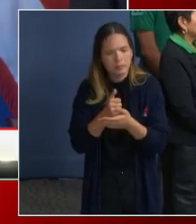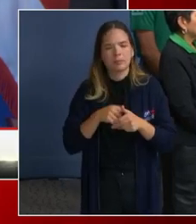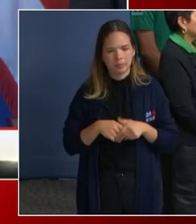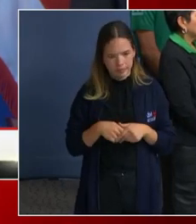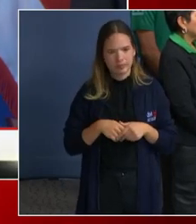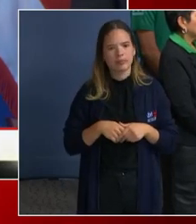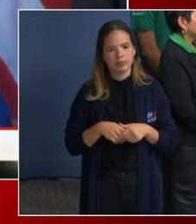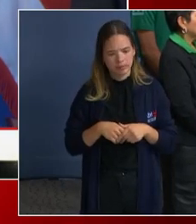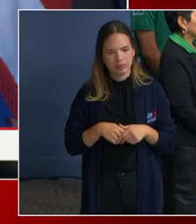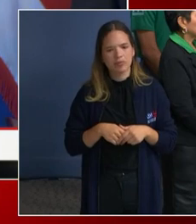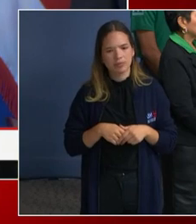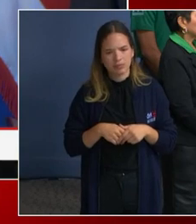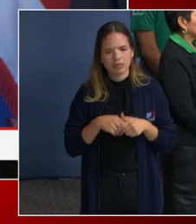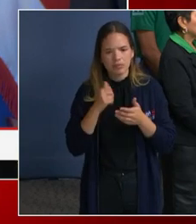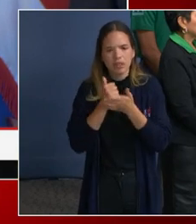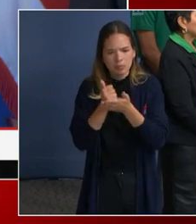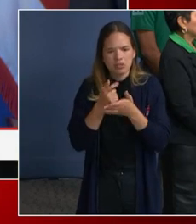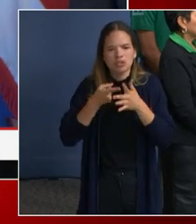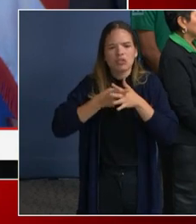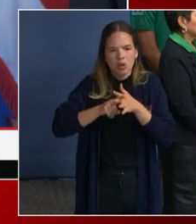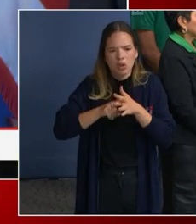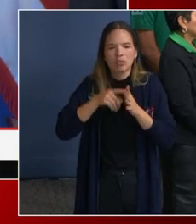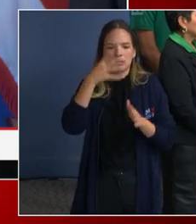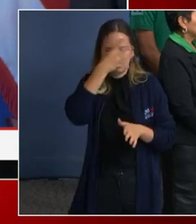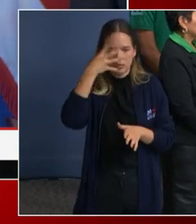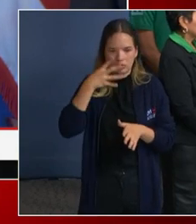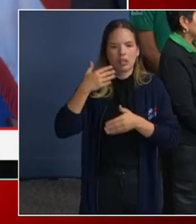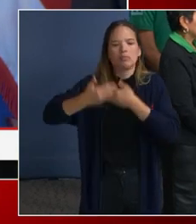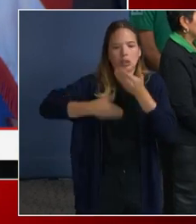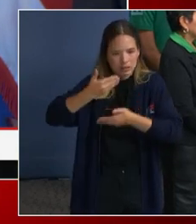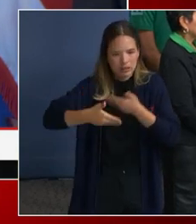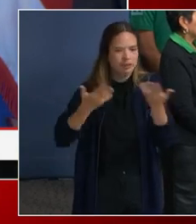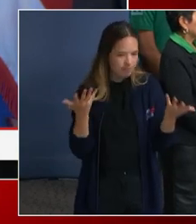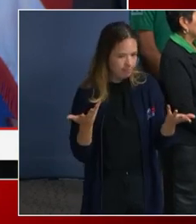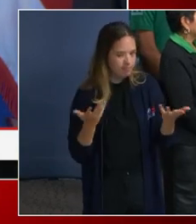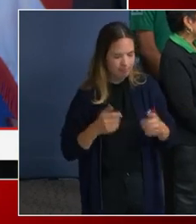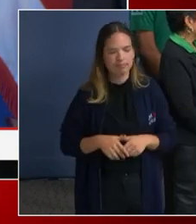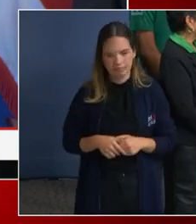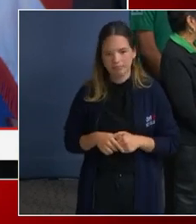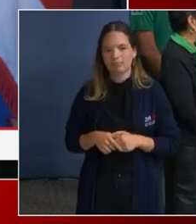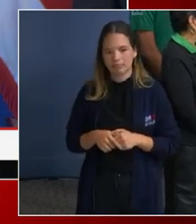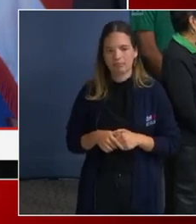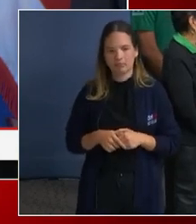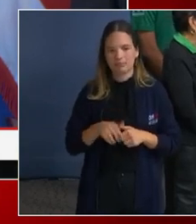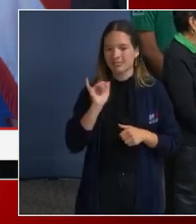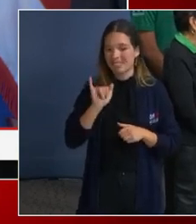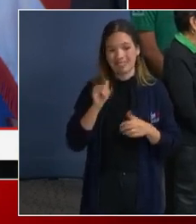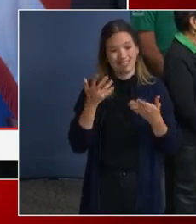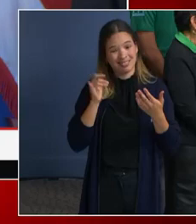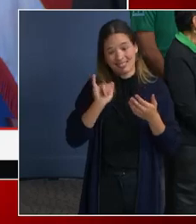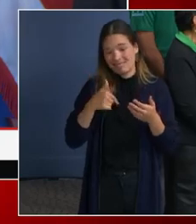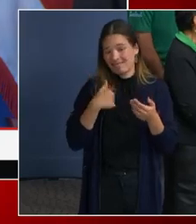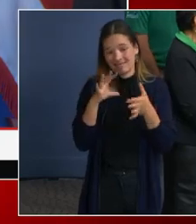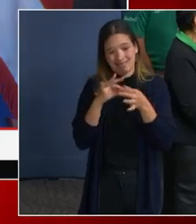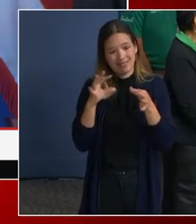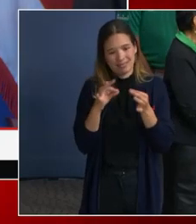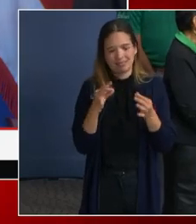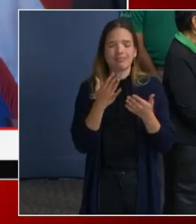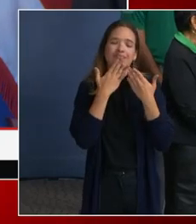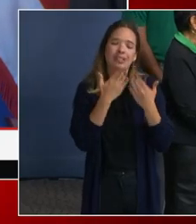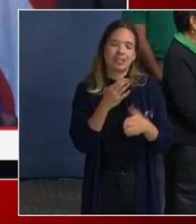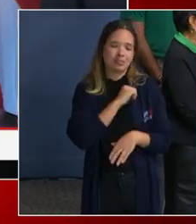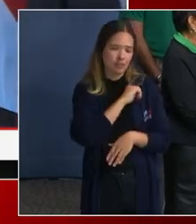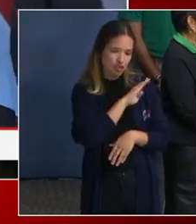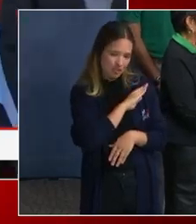process. So I'll leave it there. And I thank you, Mayor Bowser, for your leadership. Thank you, Council